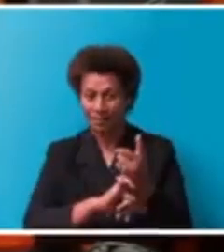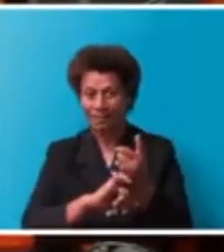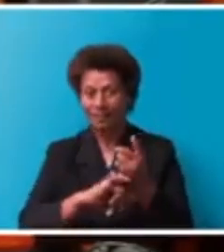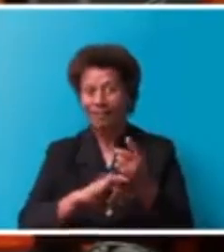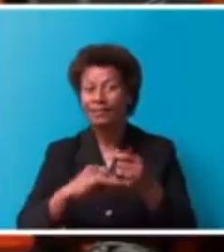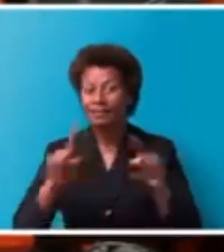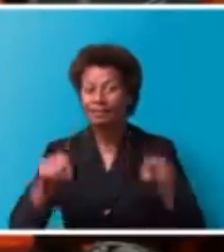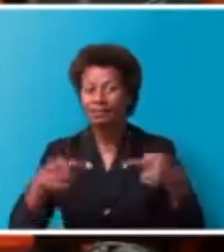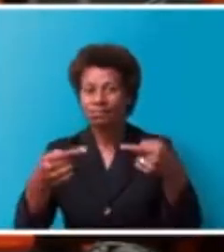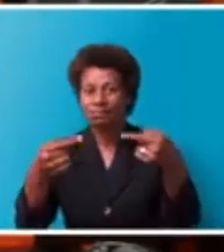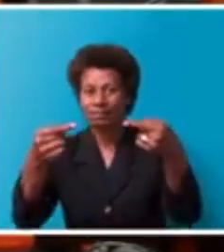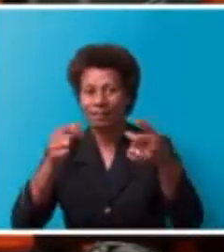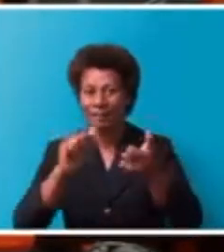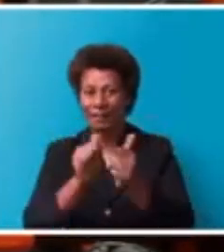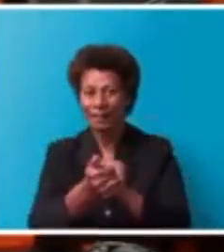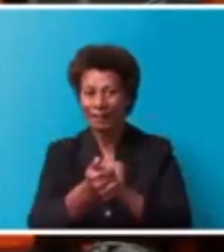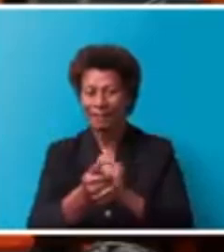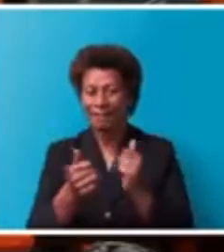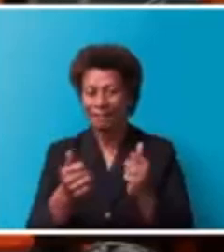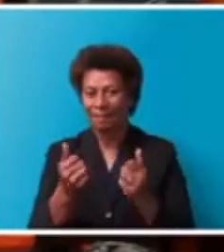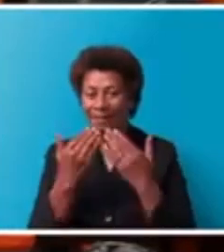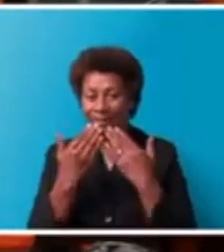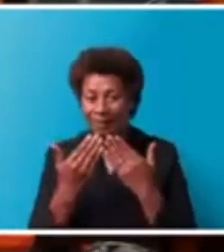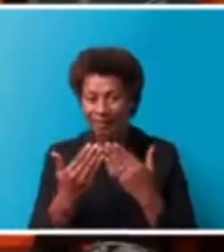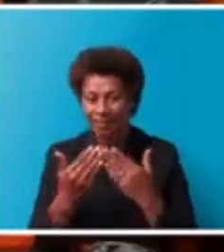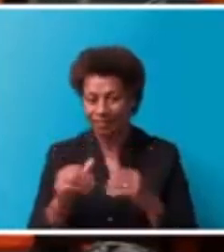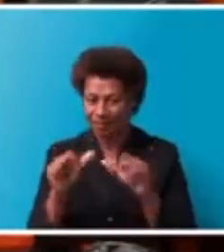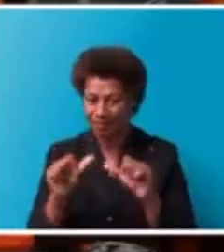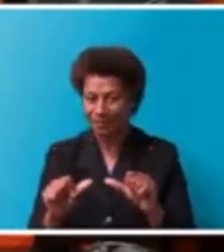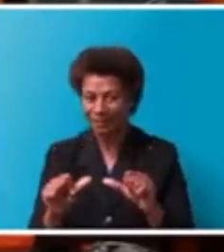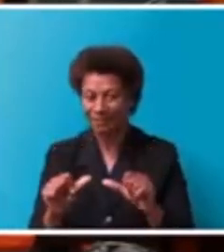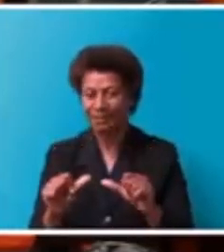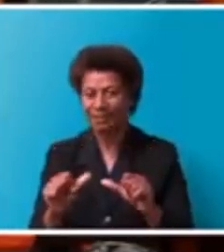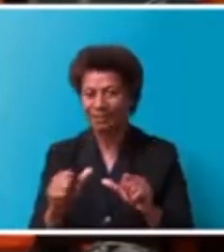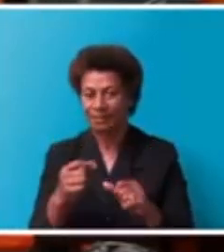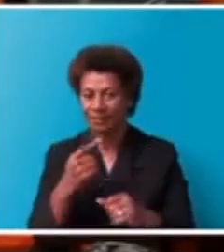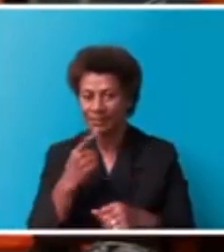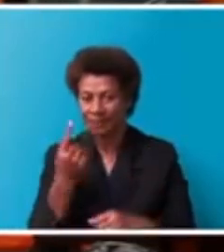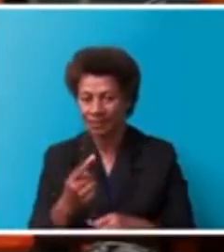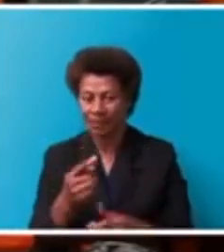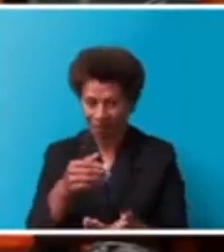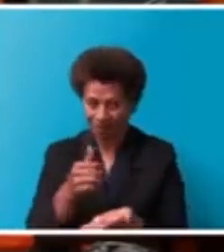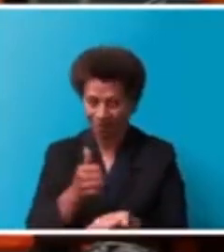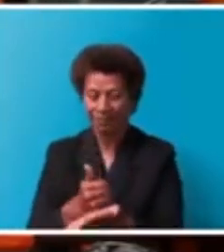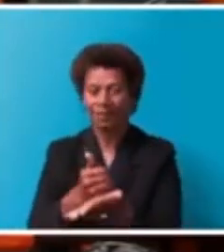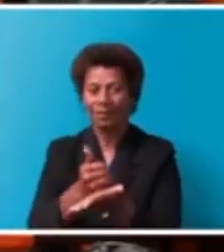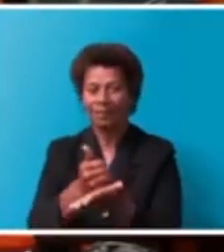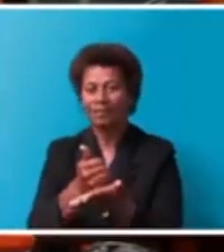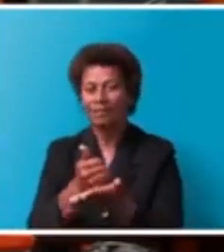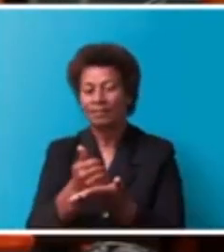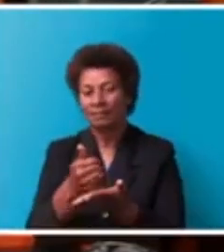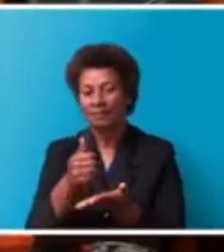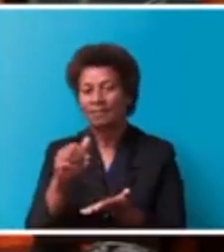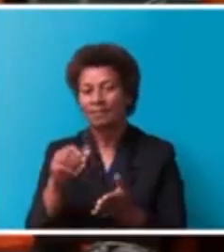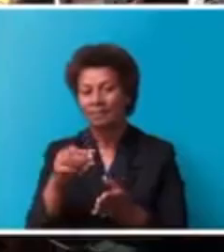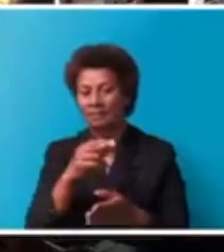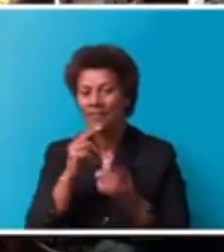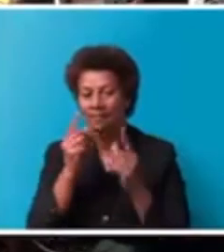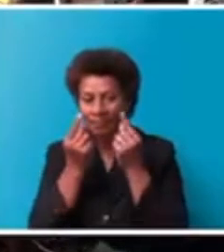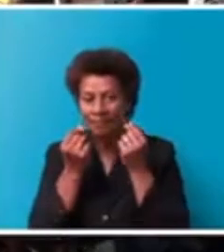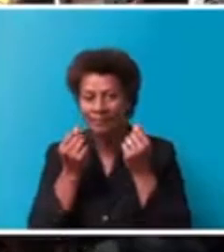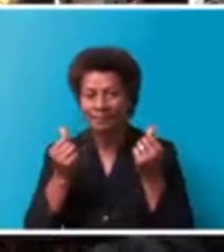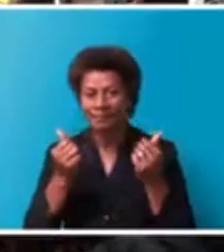indulgence, and I thank His Excellency for his most gracious speech. I support the motion of the Honourable Prime Minister. Thank you, sir.